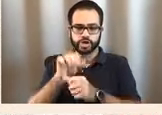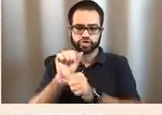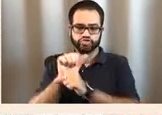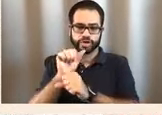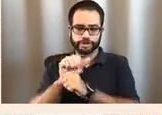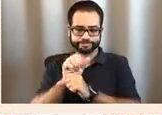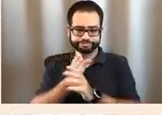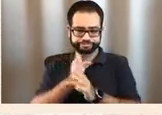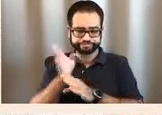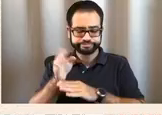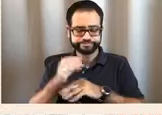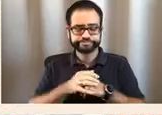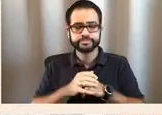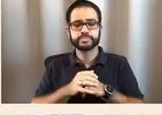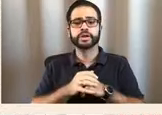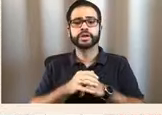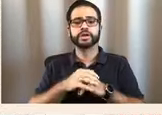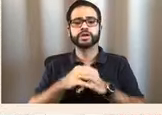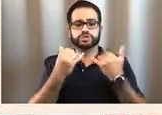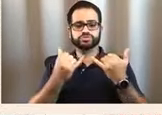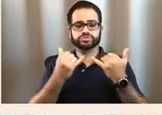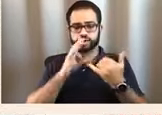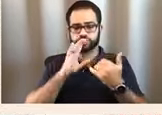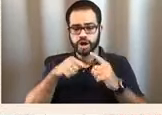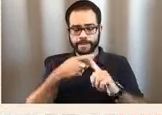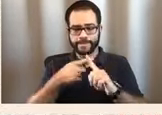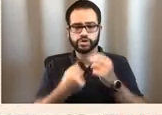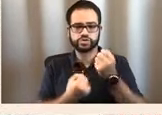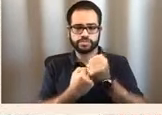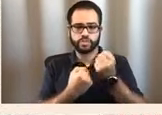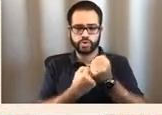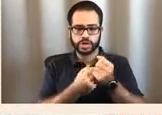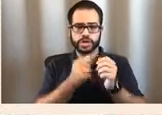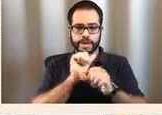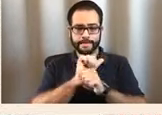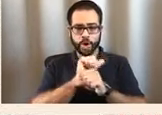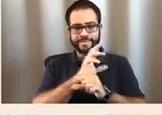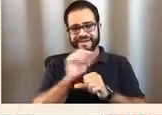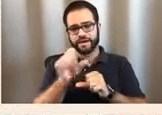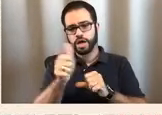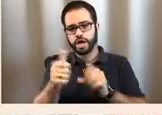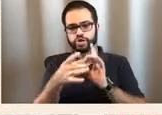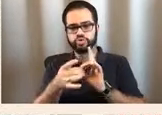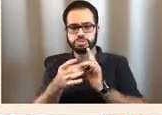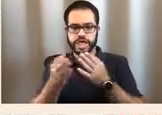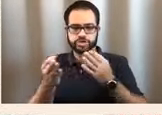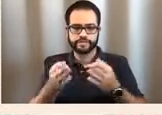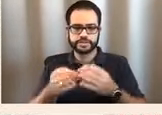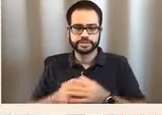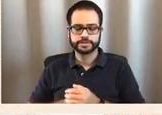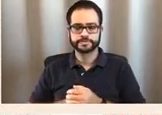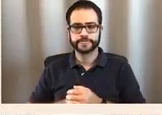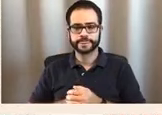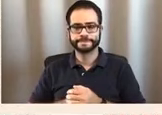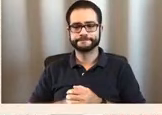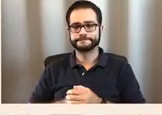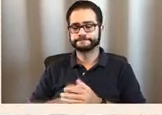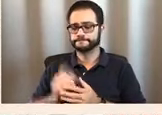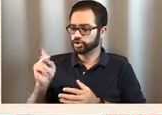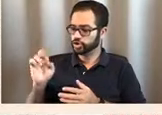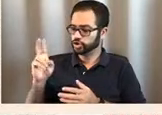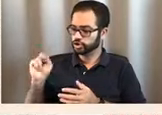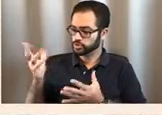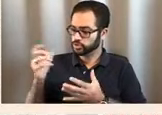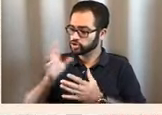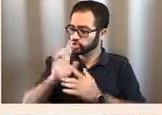highlighting primarily today is supported employment and a few other related services. Kirsten, would you like to share